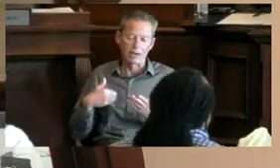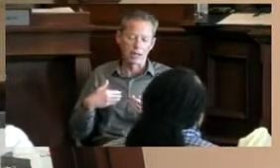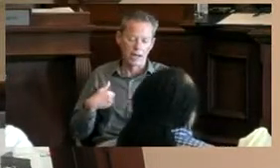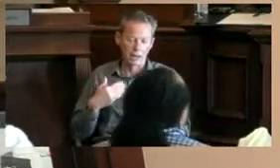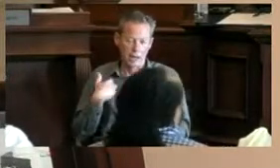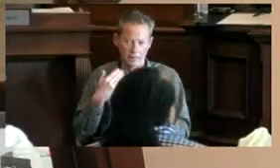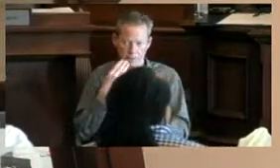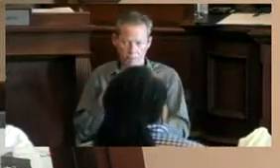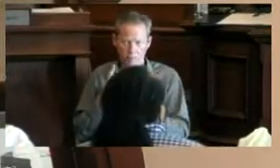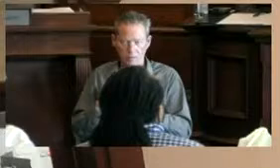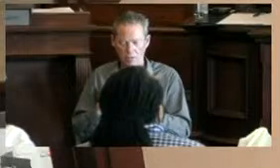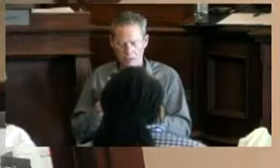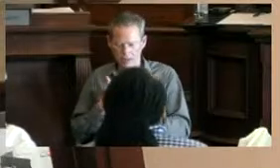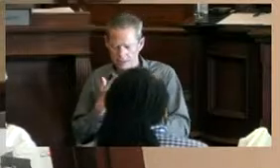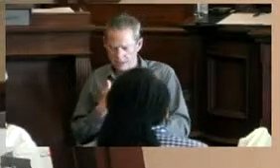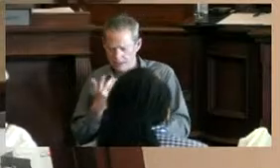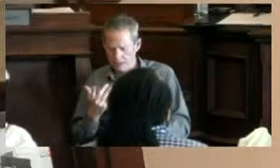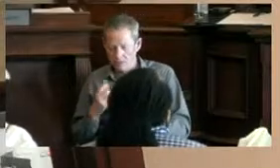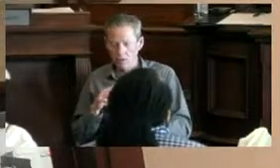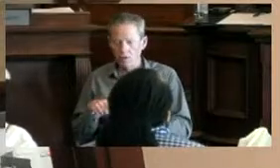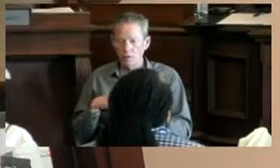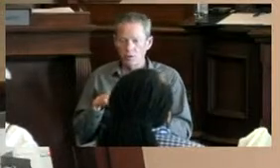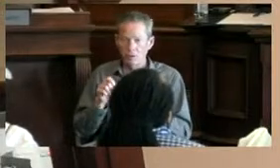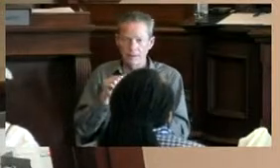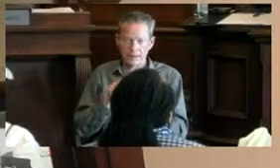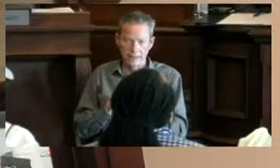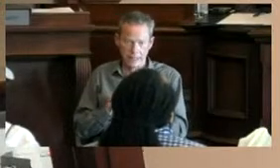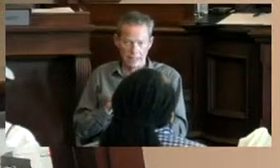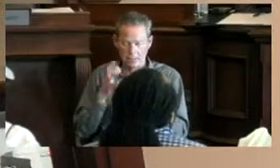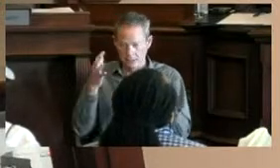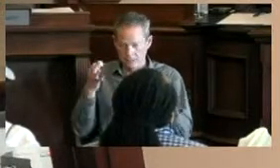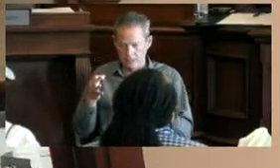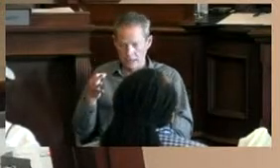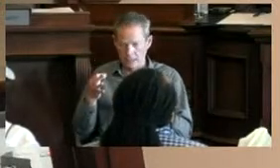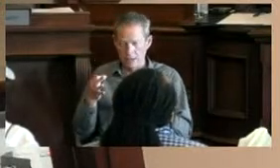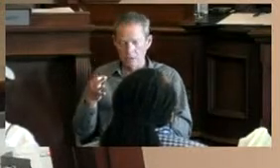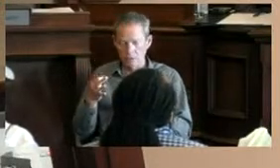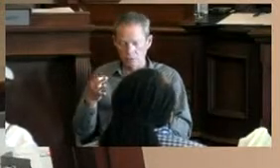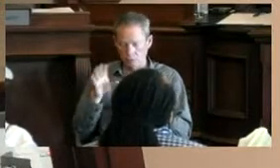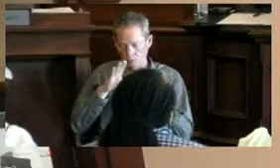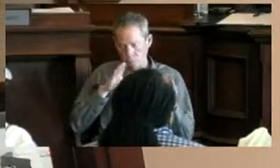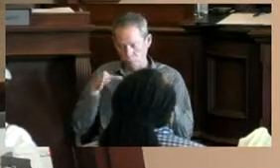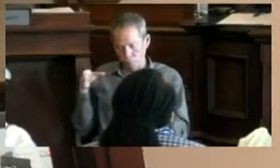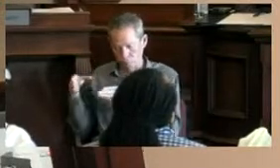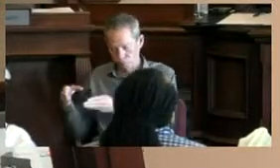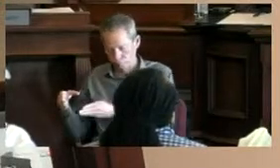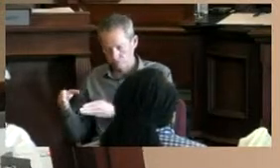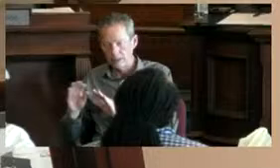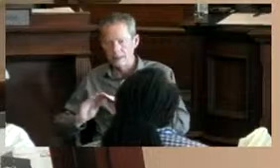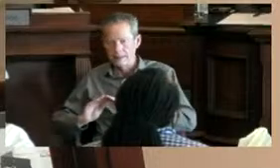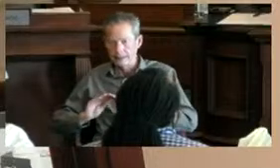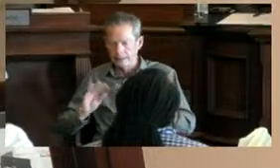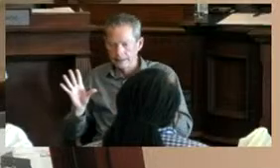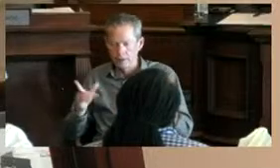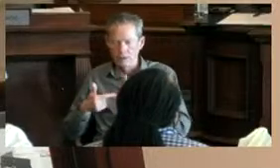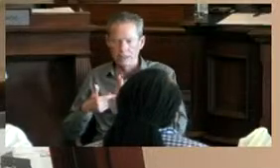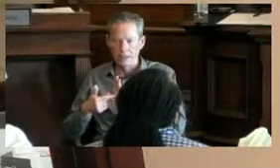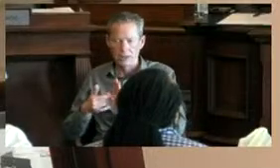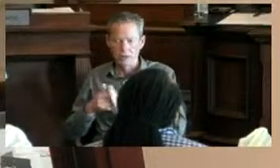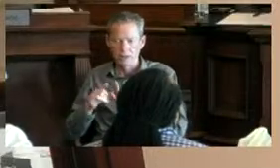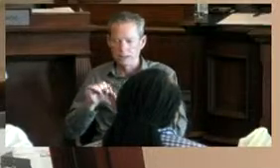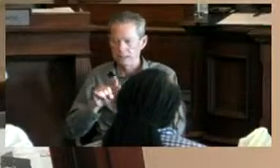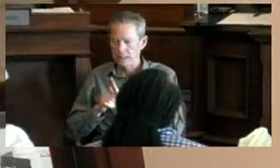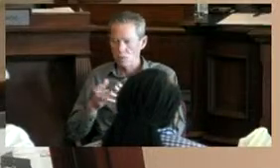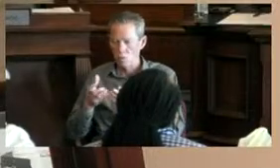sense. So when the state decided to go in this direction, there was a clear indication that they wanted